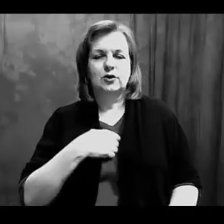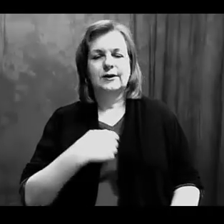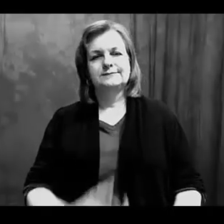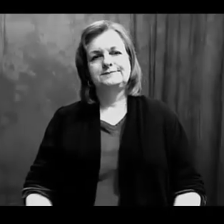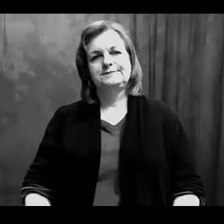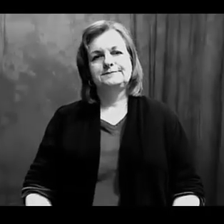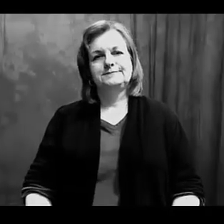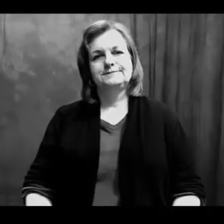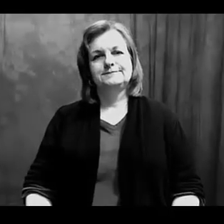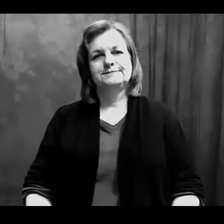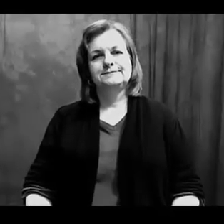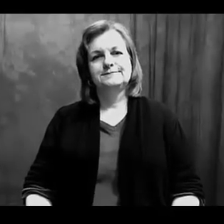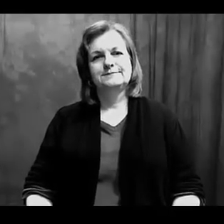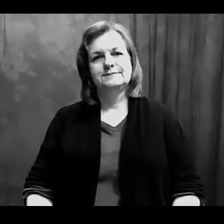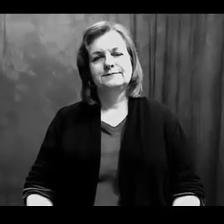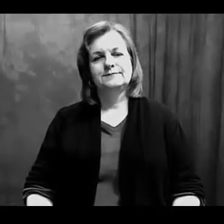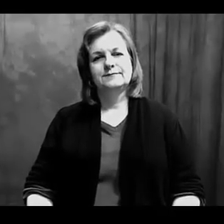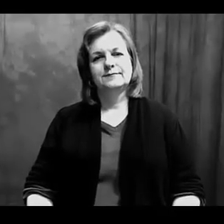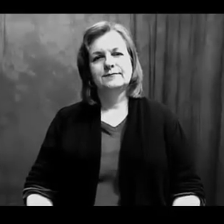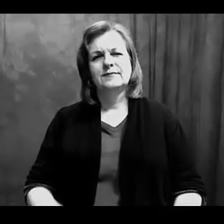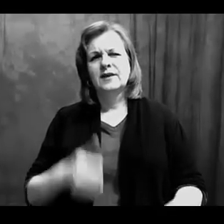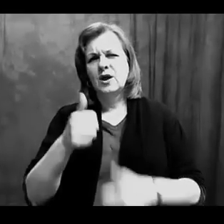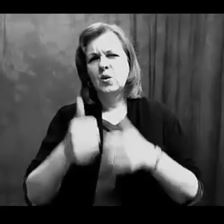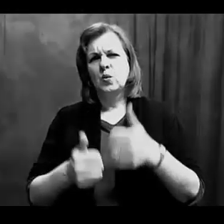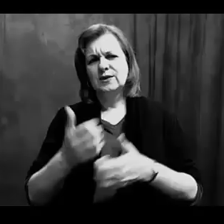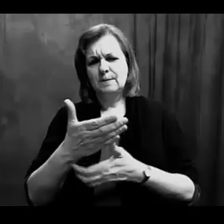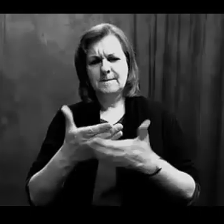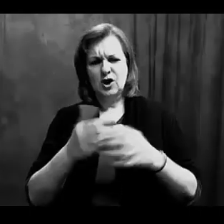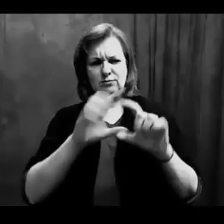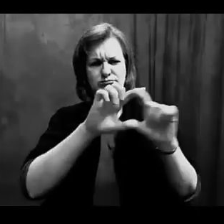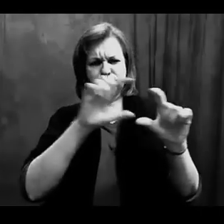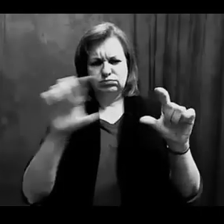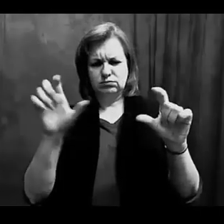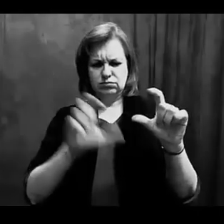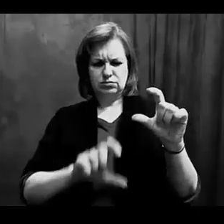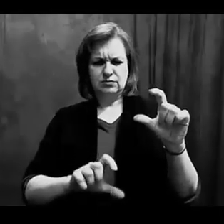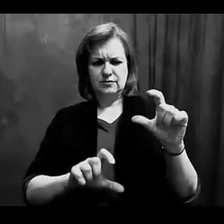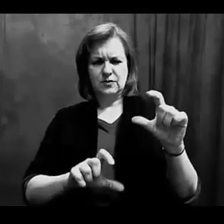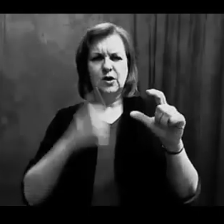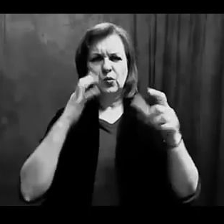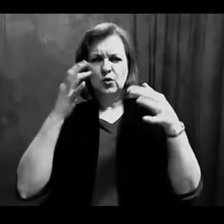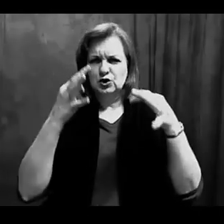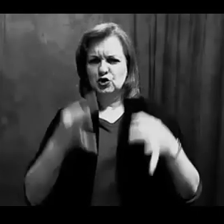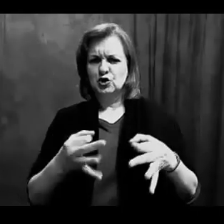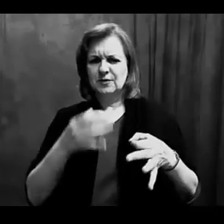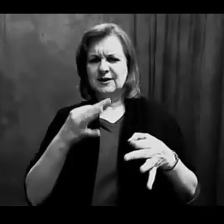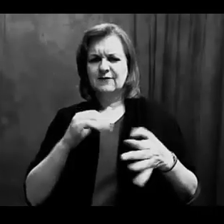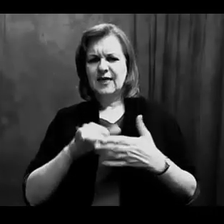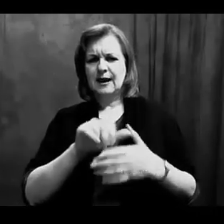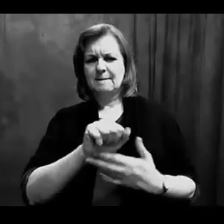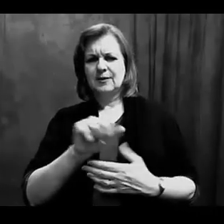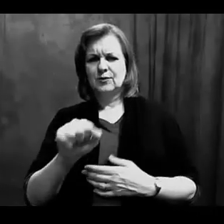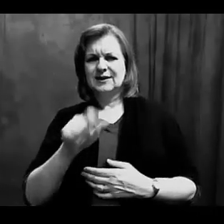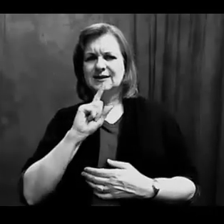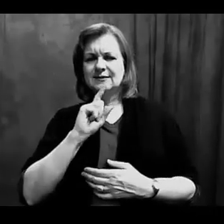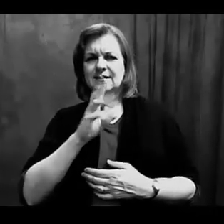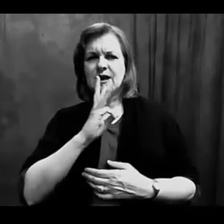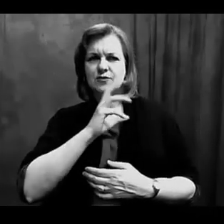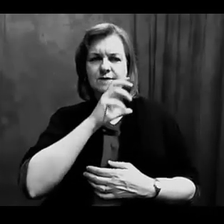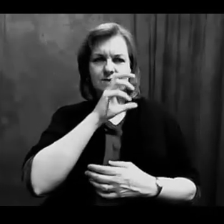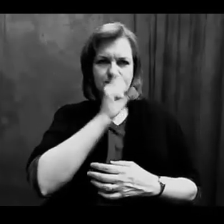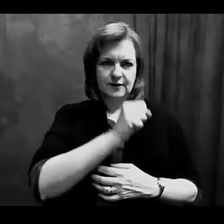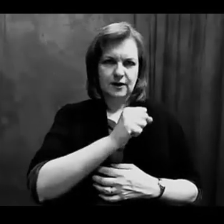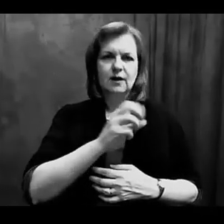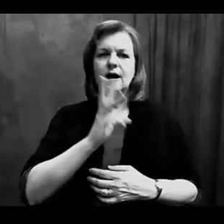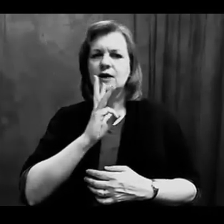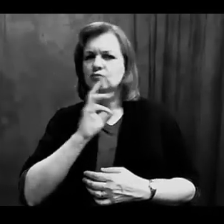No, I don't know why it is R, sorry. But which component of this would determine whether or not an